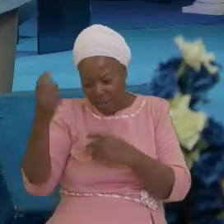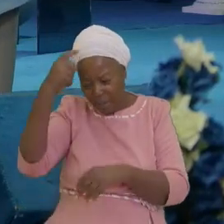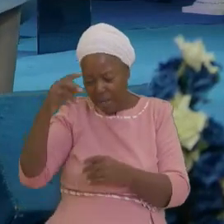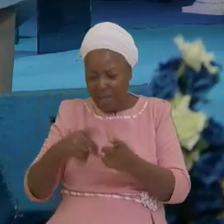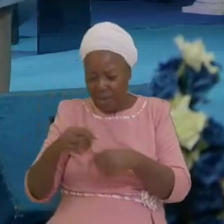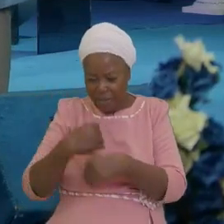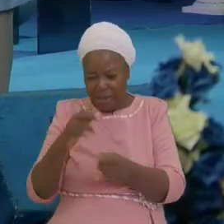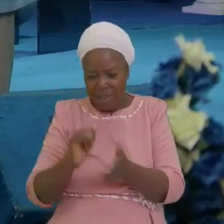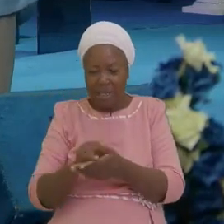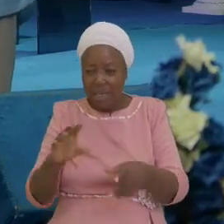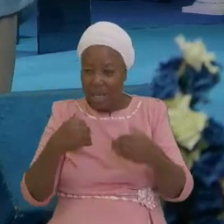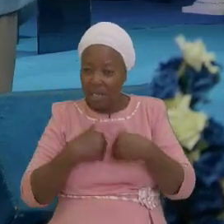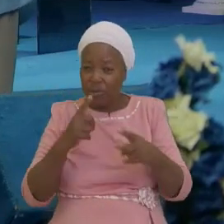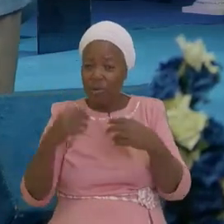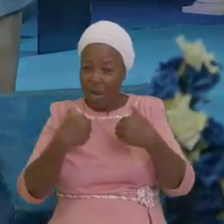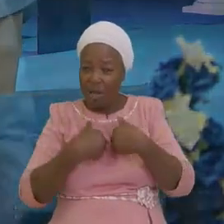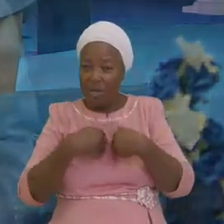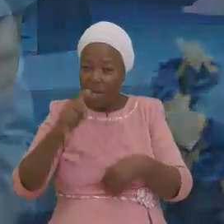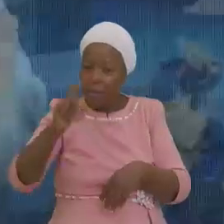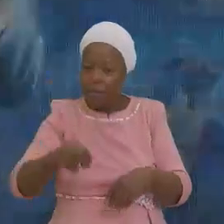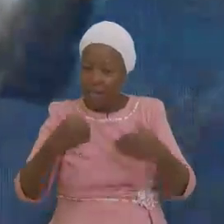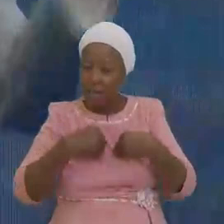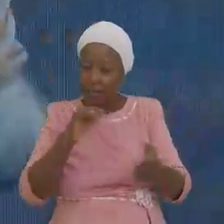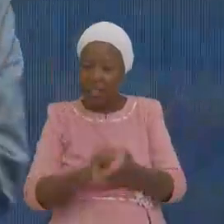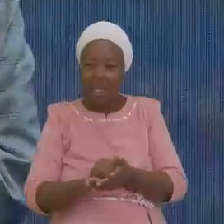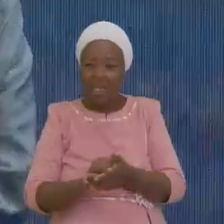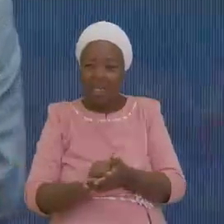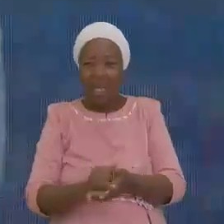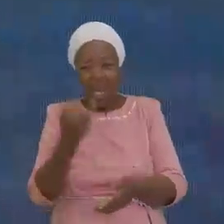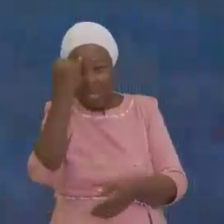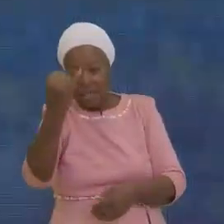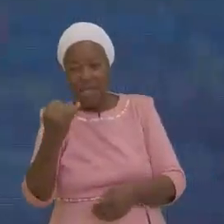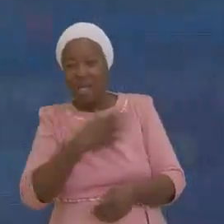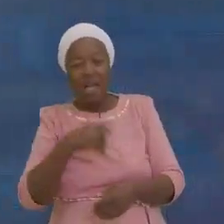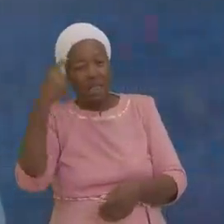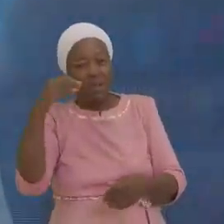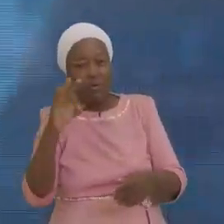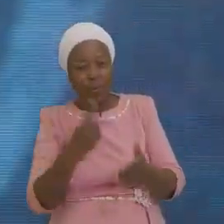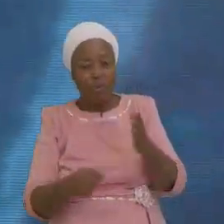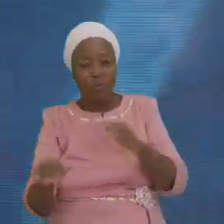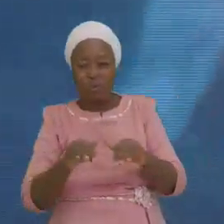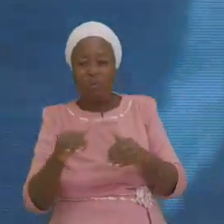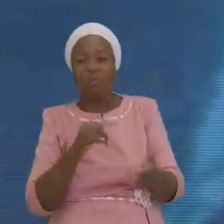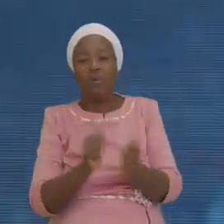actually makes the chair or makes the table or makes any furniture.